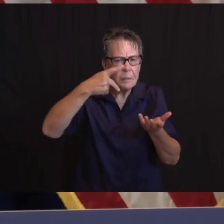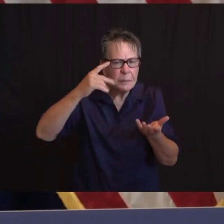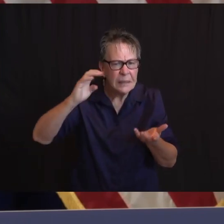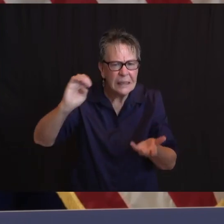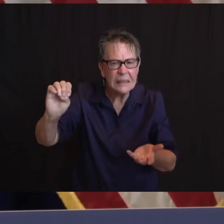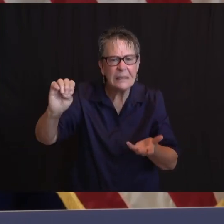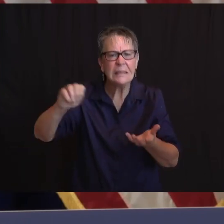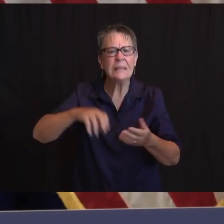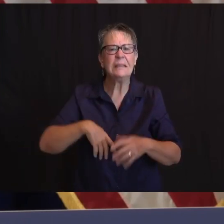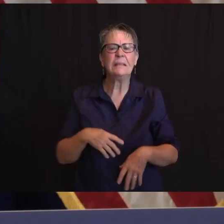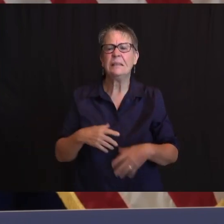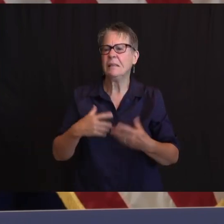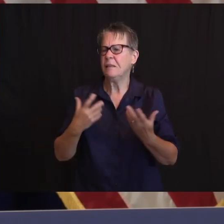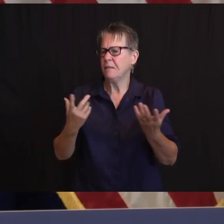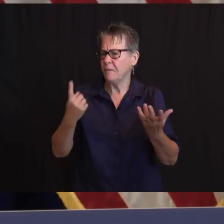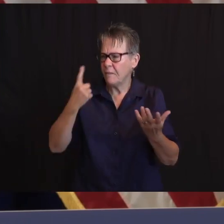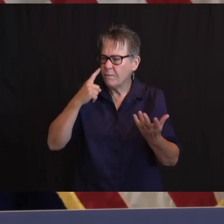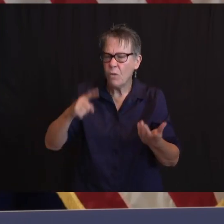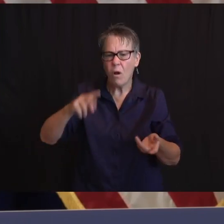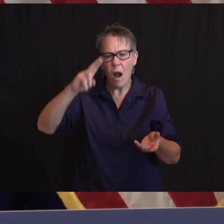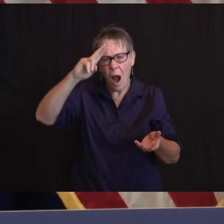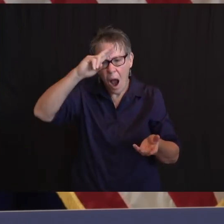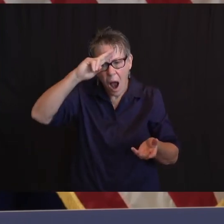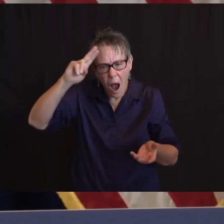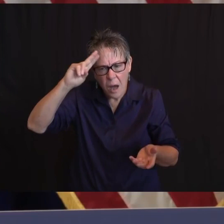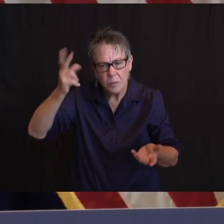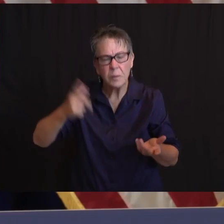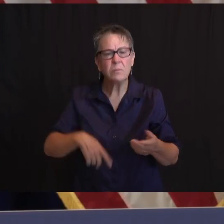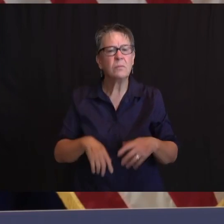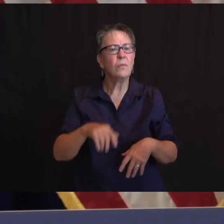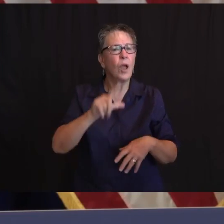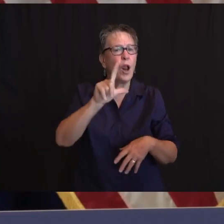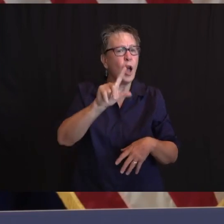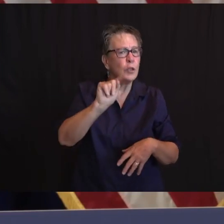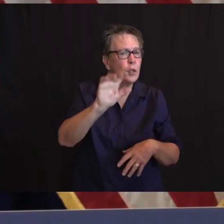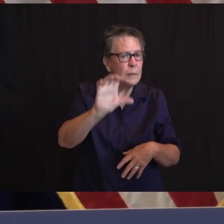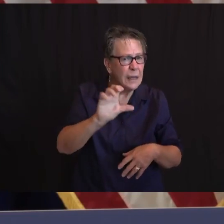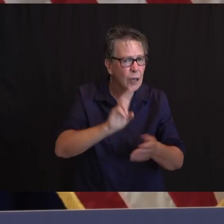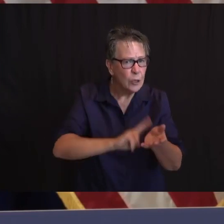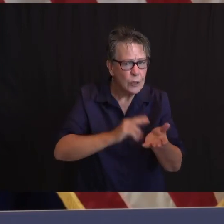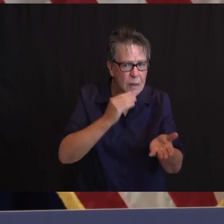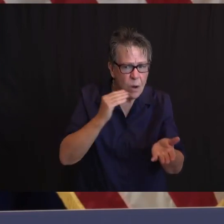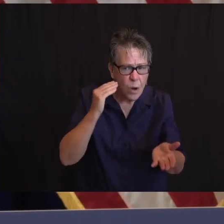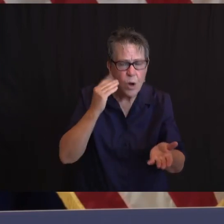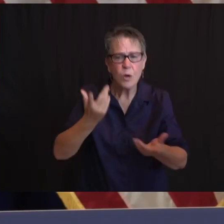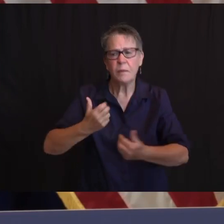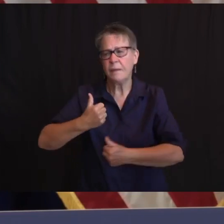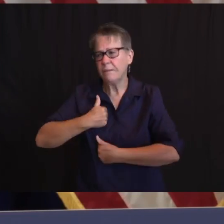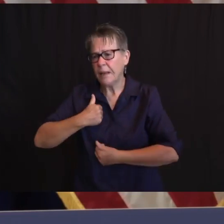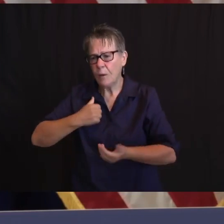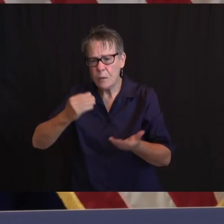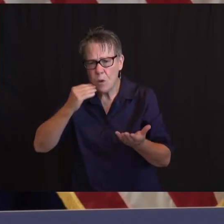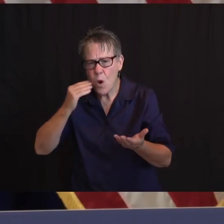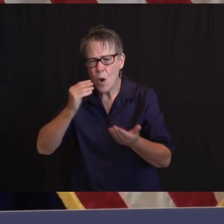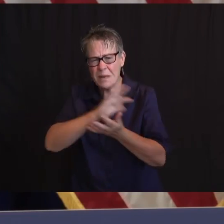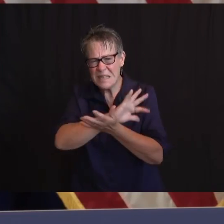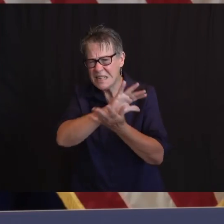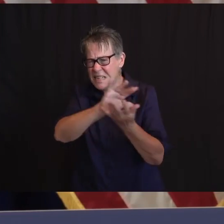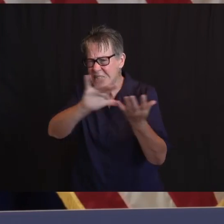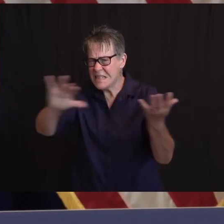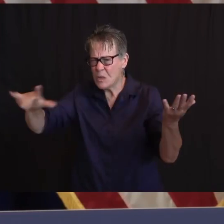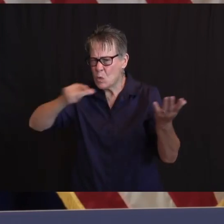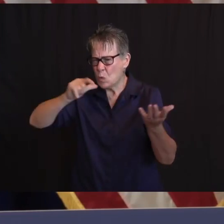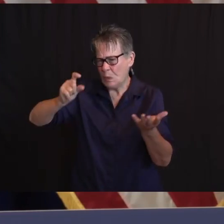care facilities. The equipment stockpiles will be comprised of surgical masks, N95 masks, face shields, gloves,